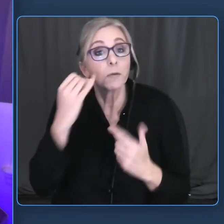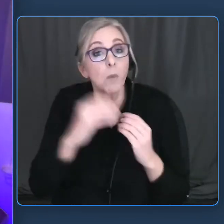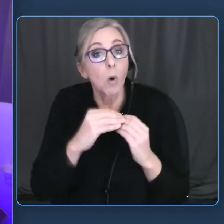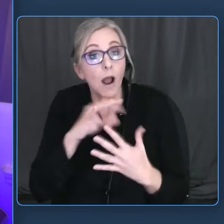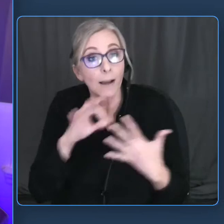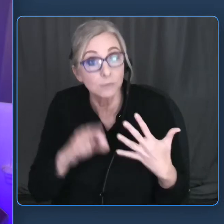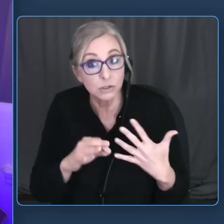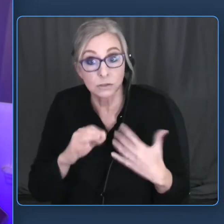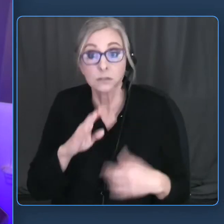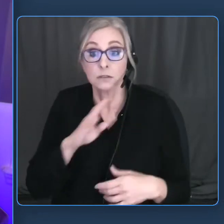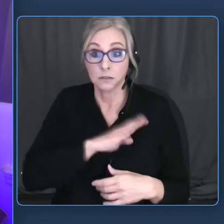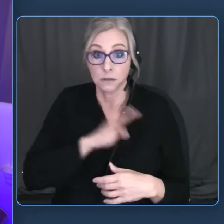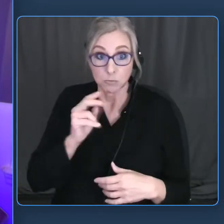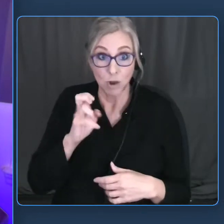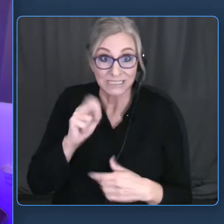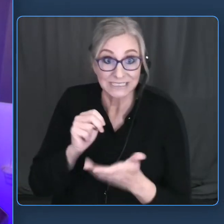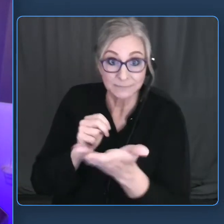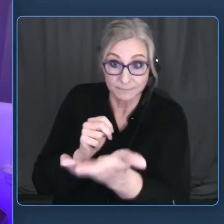And Brendan.